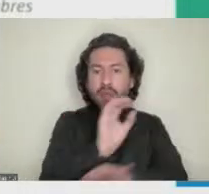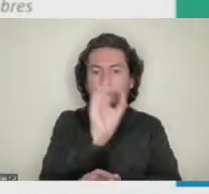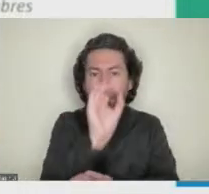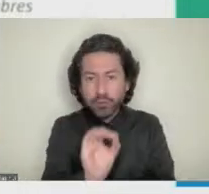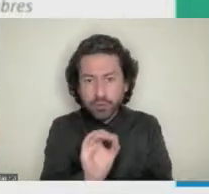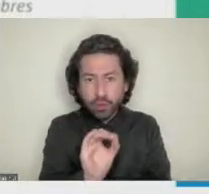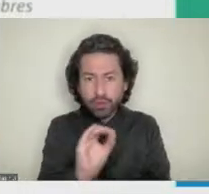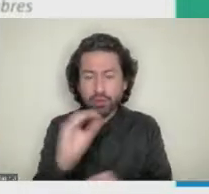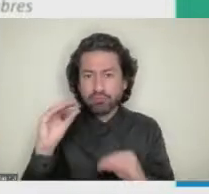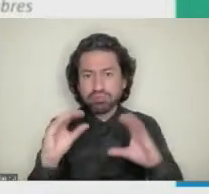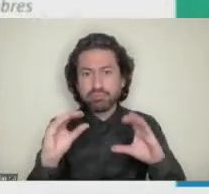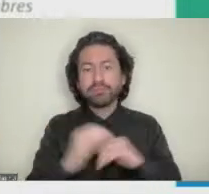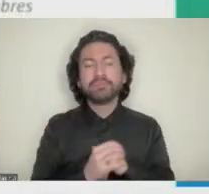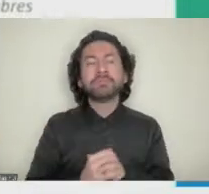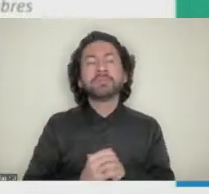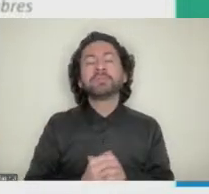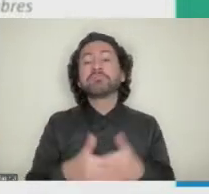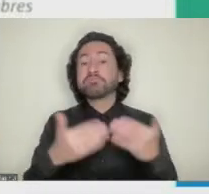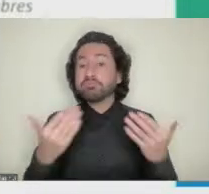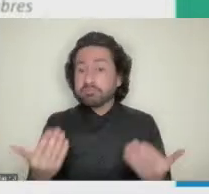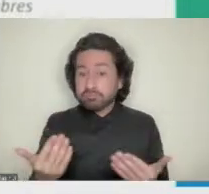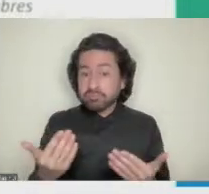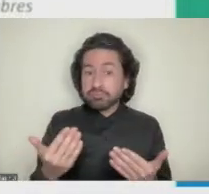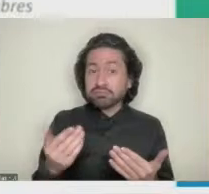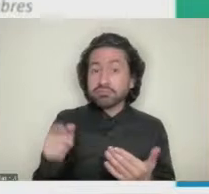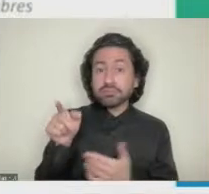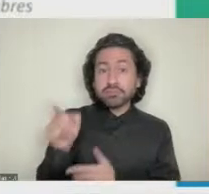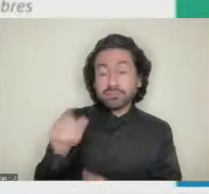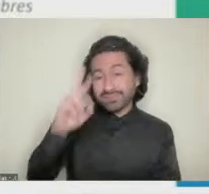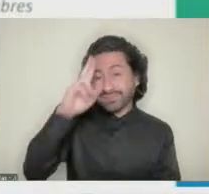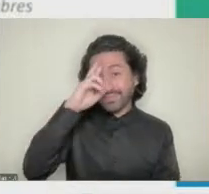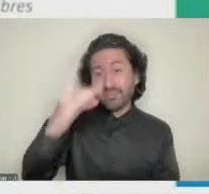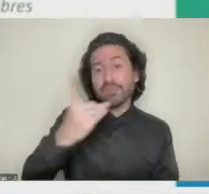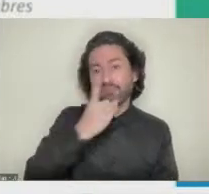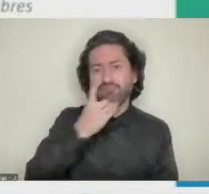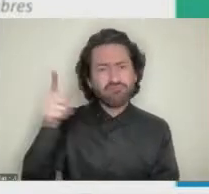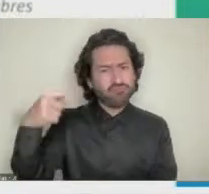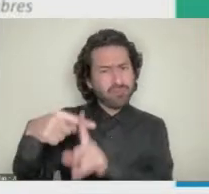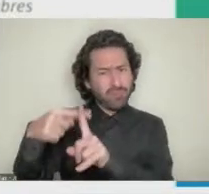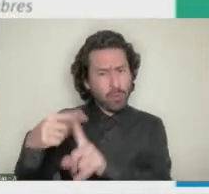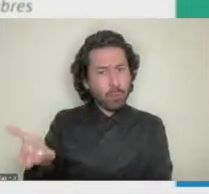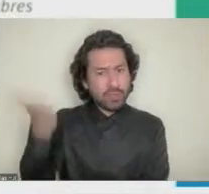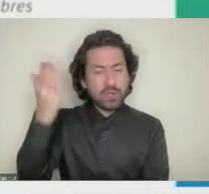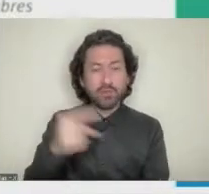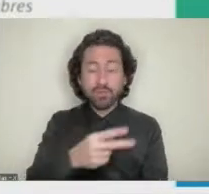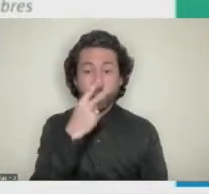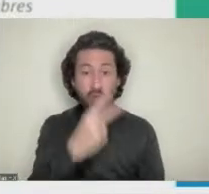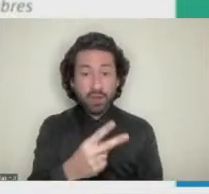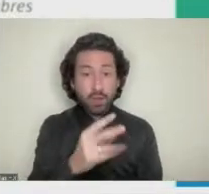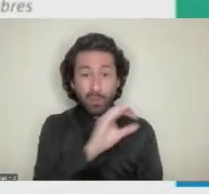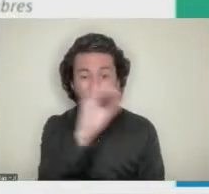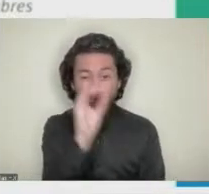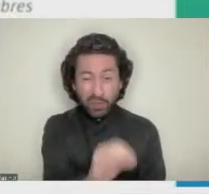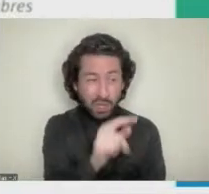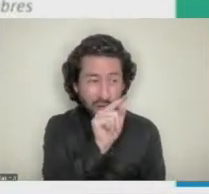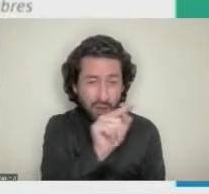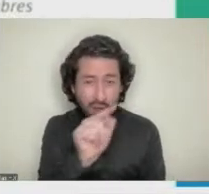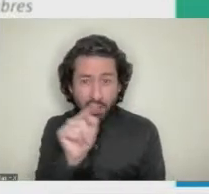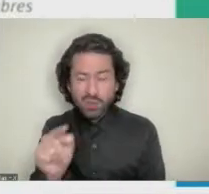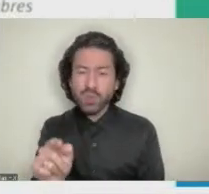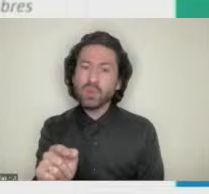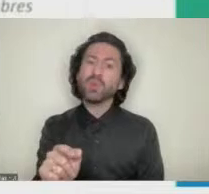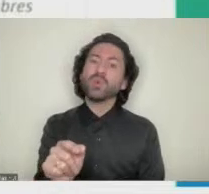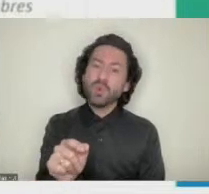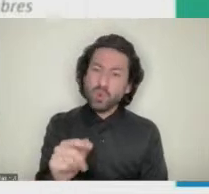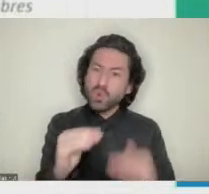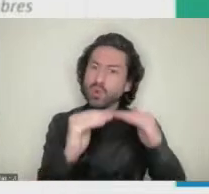Brazil, Argentina, and Honduras. In addition to the specific and favorable case of Dominican Republic.